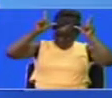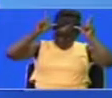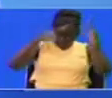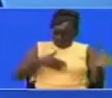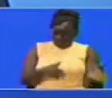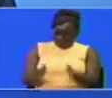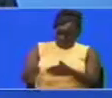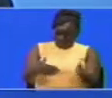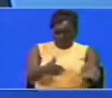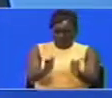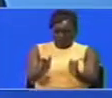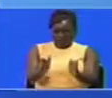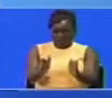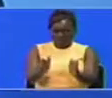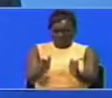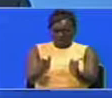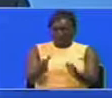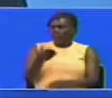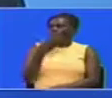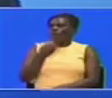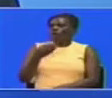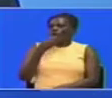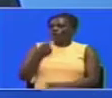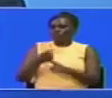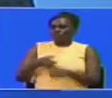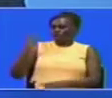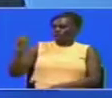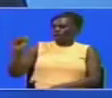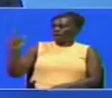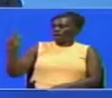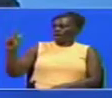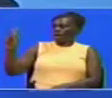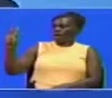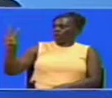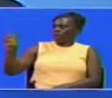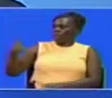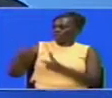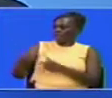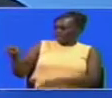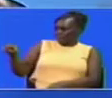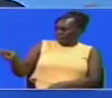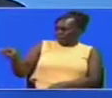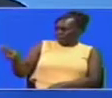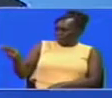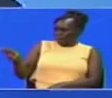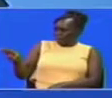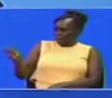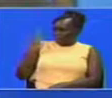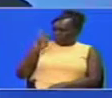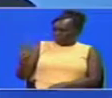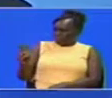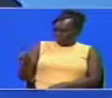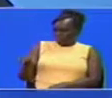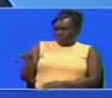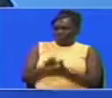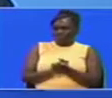river, some notorious boys from Marakwet begin to shoot anyhowly, because when they see cows coming, they think there's an